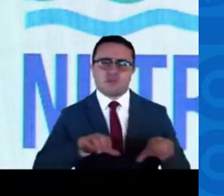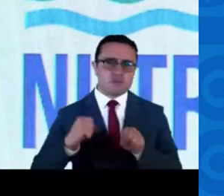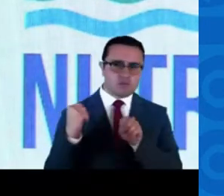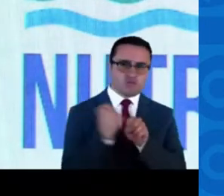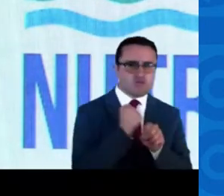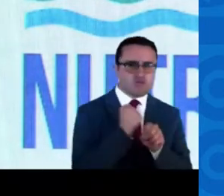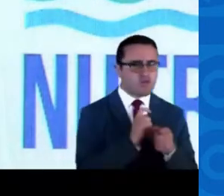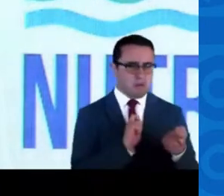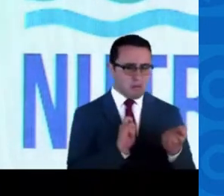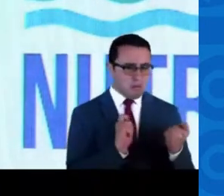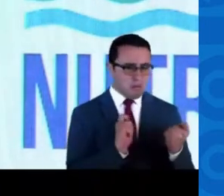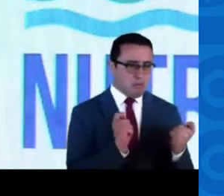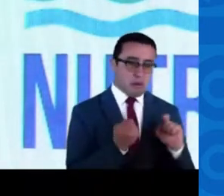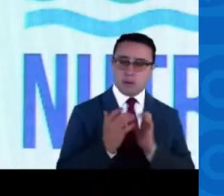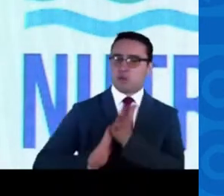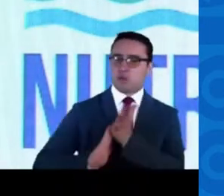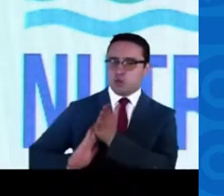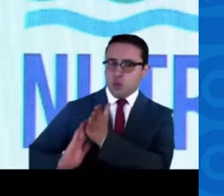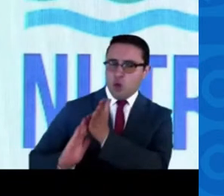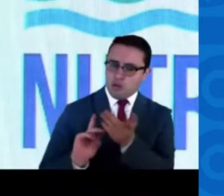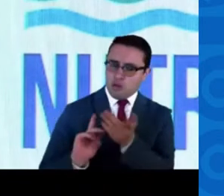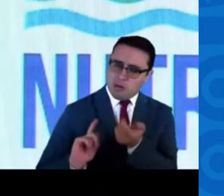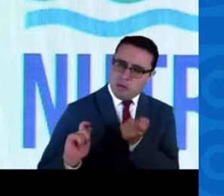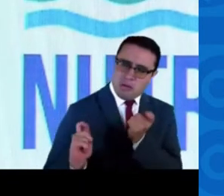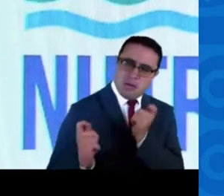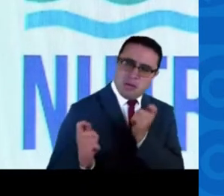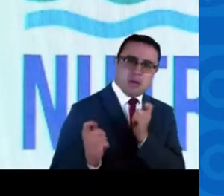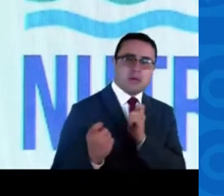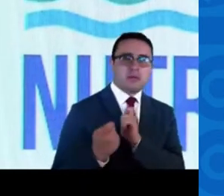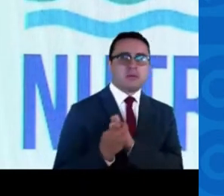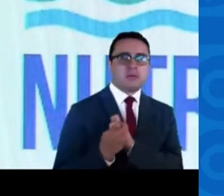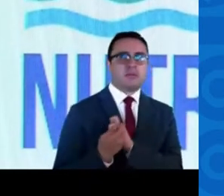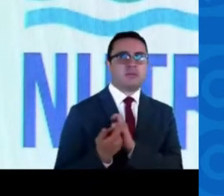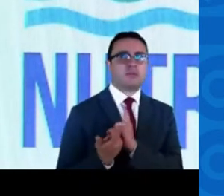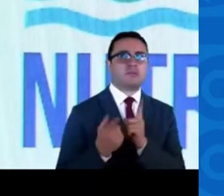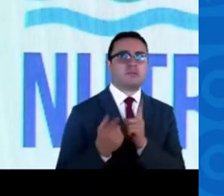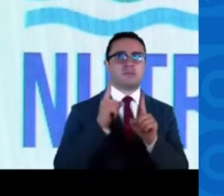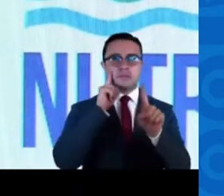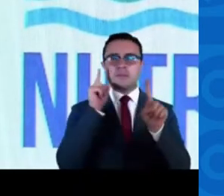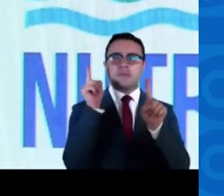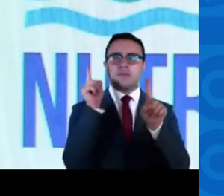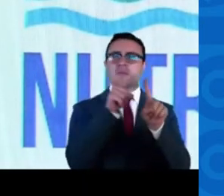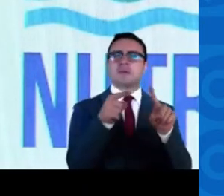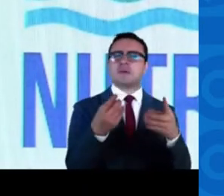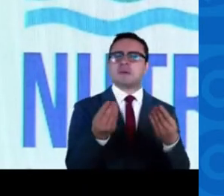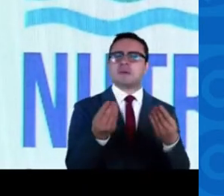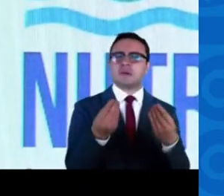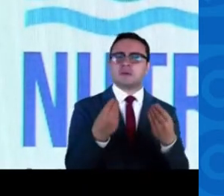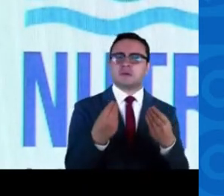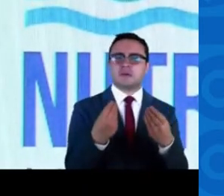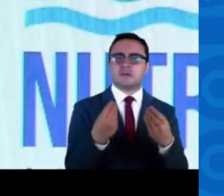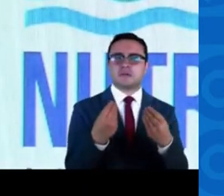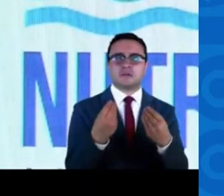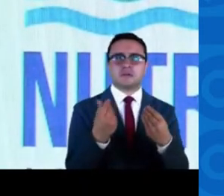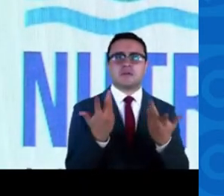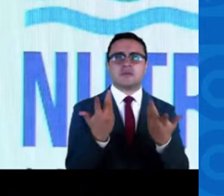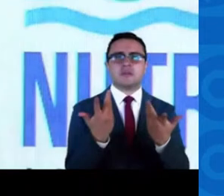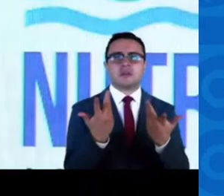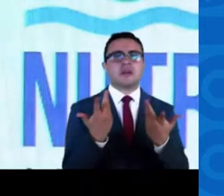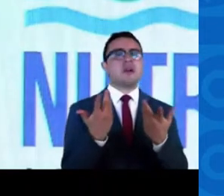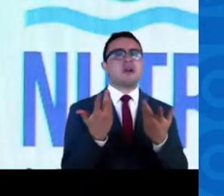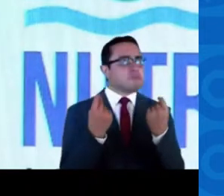actions and transformative actions also that cannot